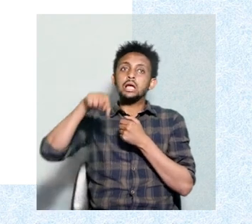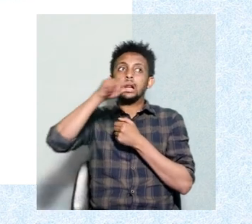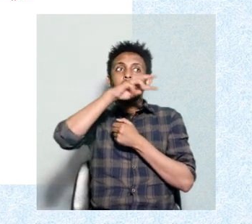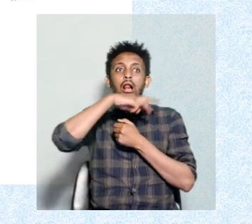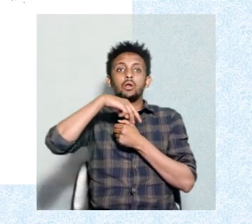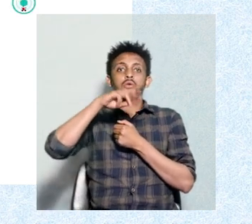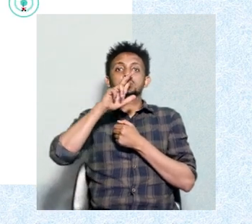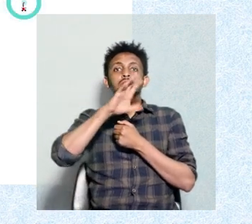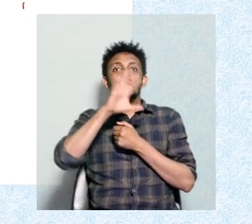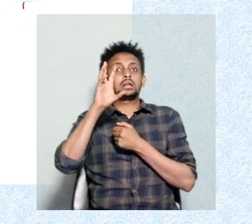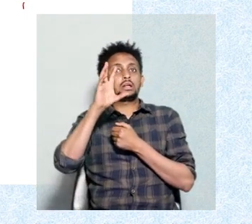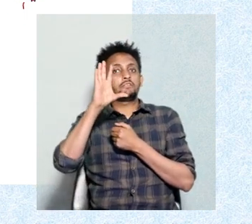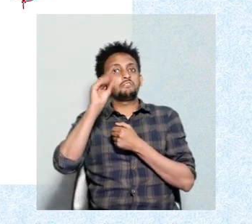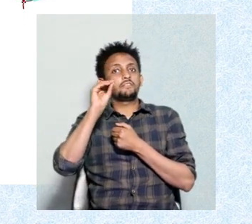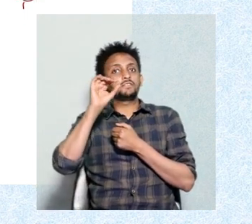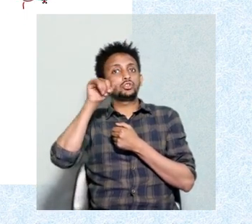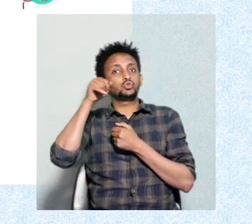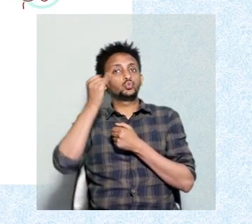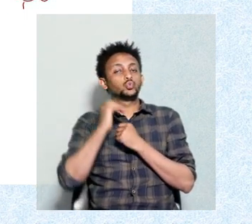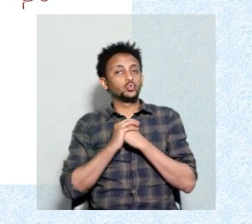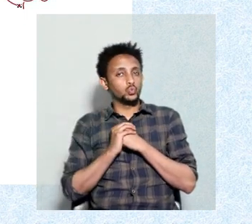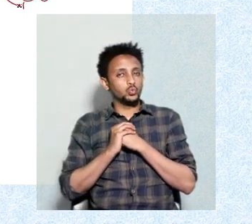surrounding is 350 joule